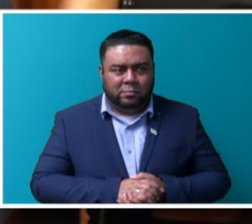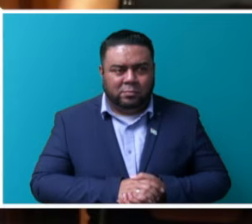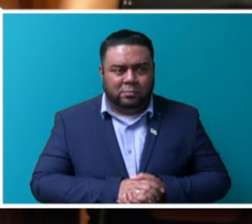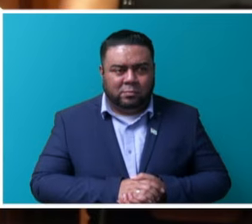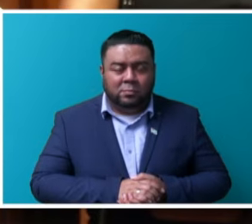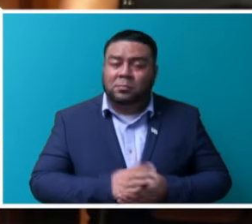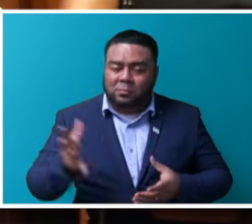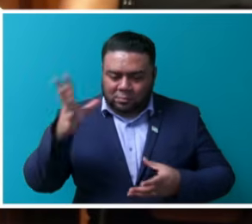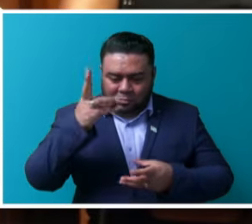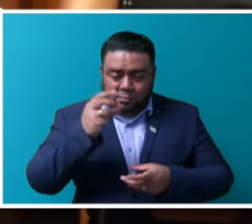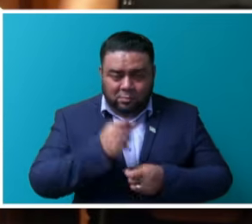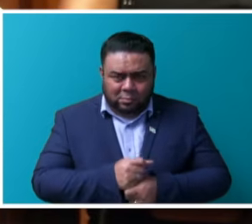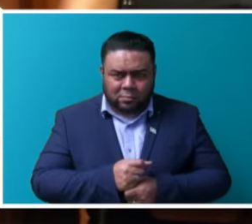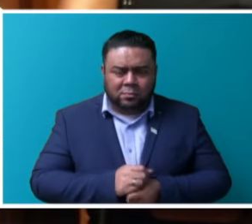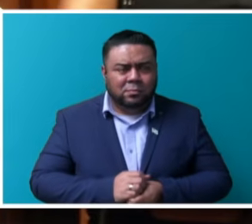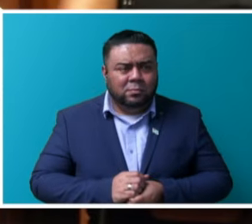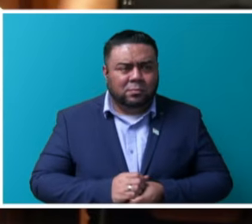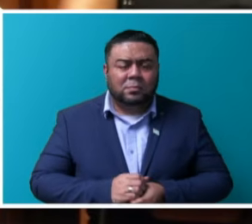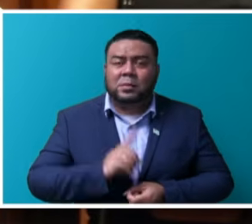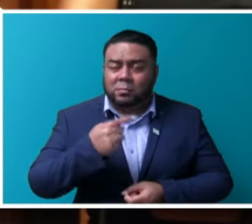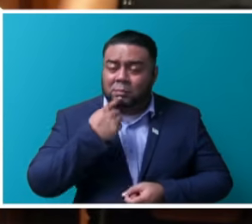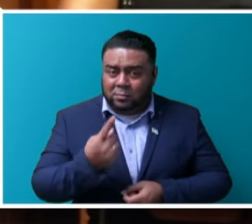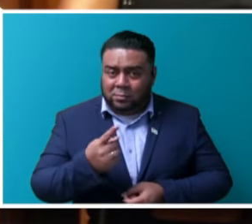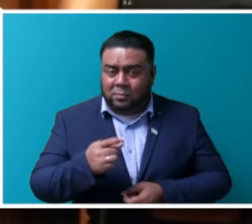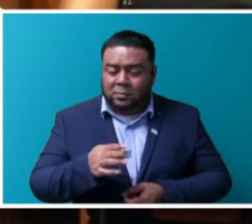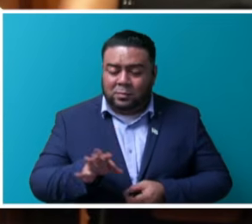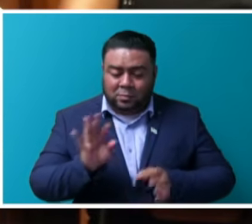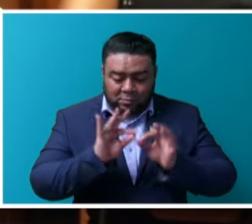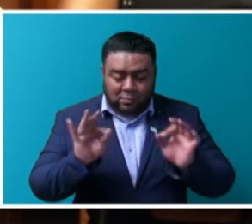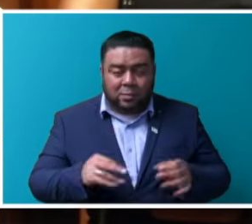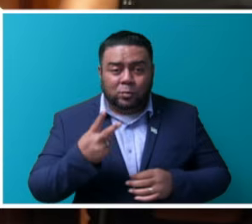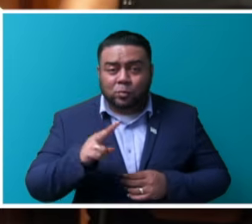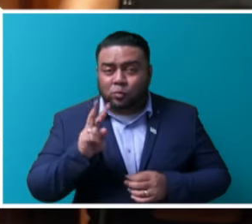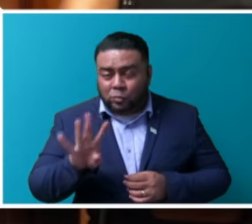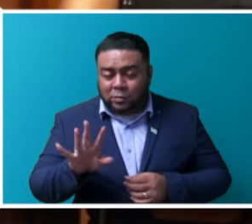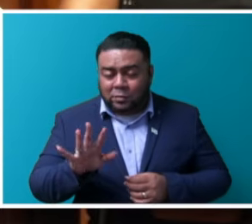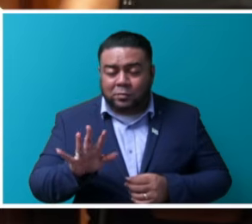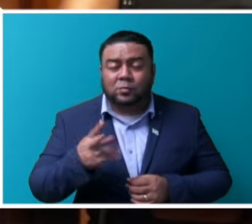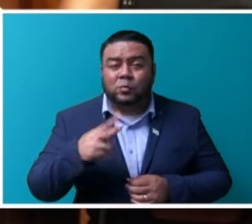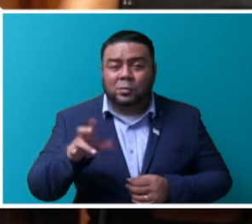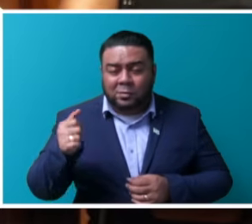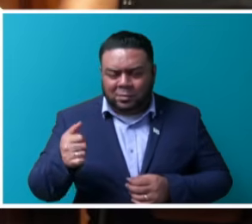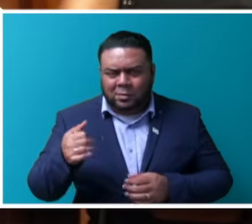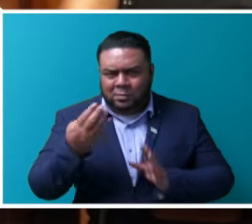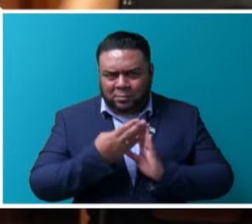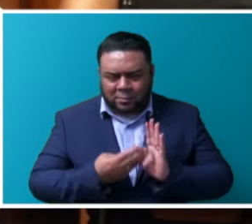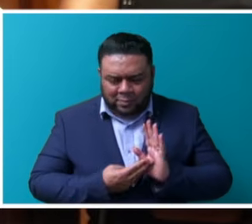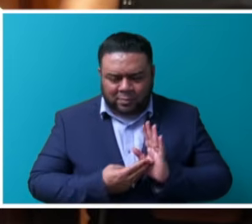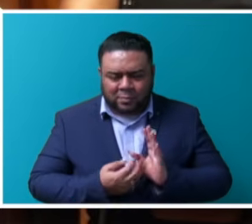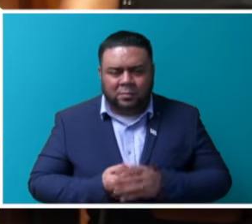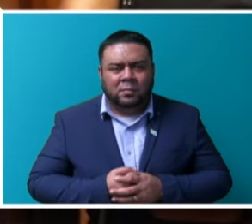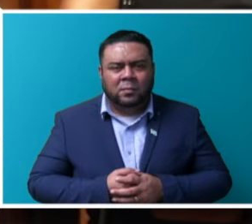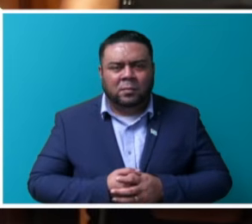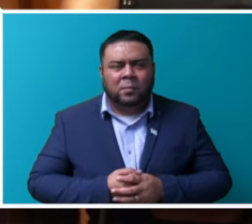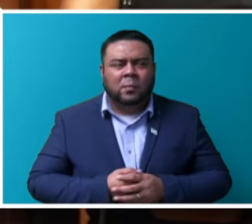in conclusion, let me say that in framing our 2025-2026 budget,